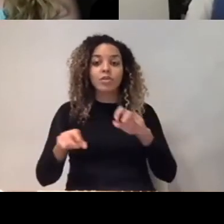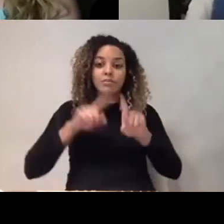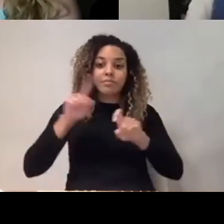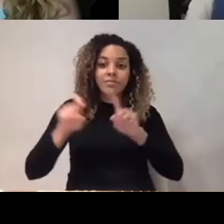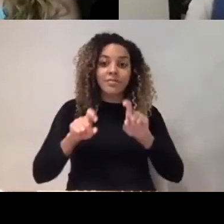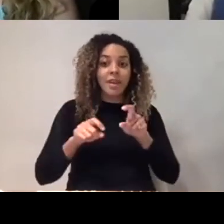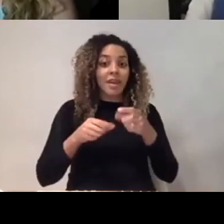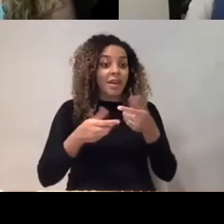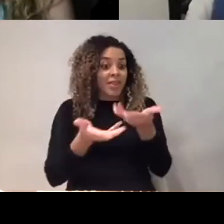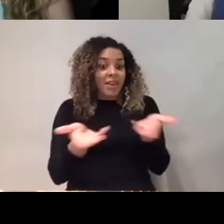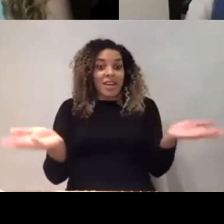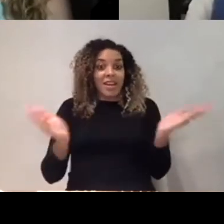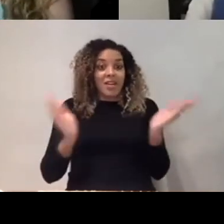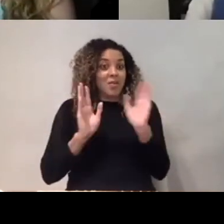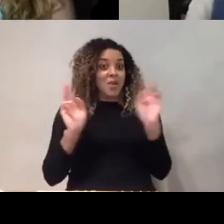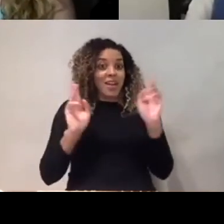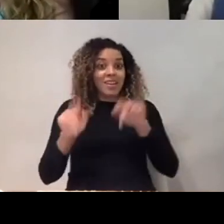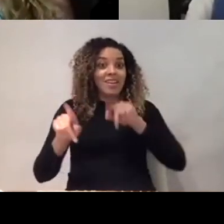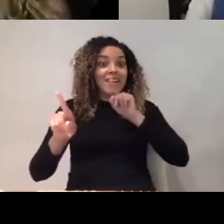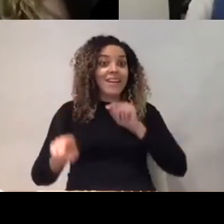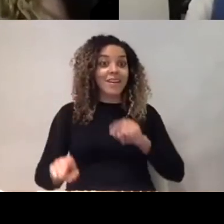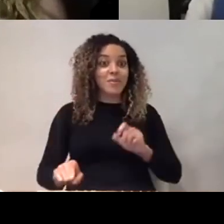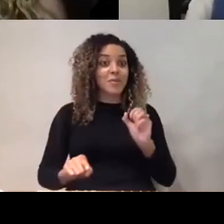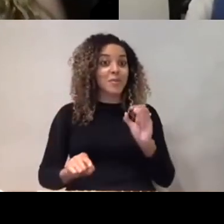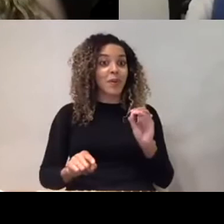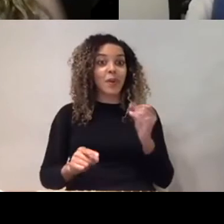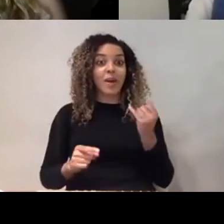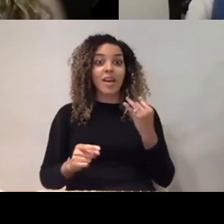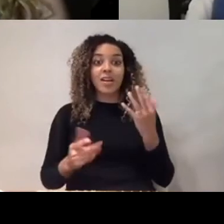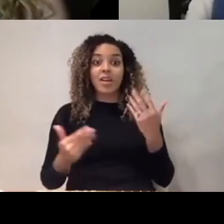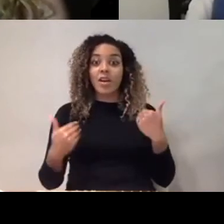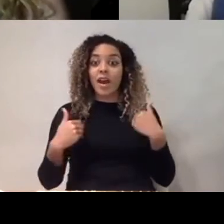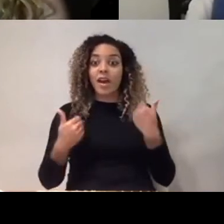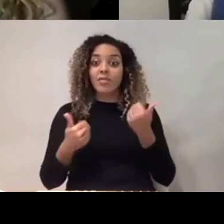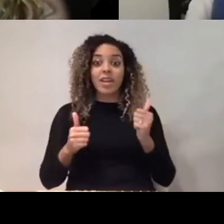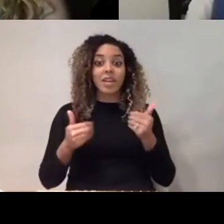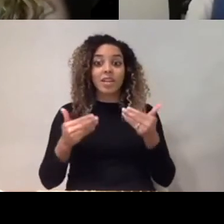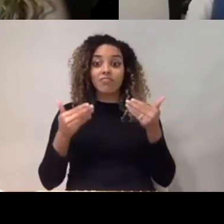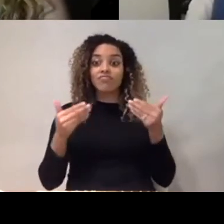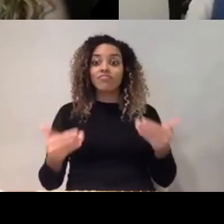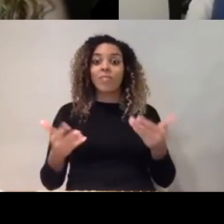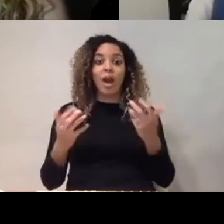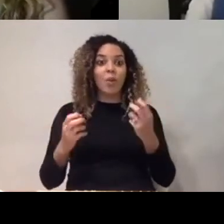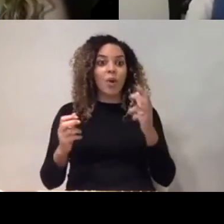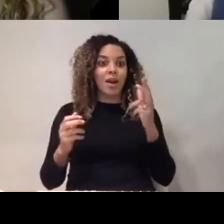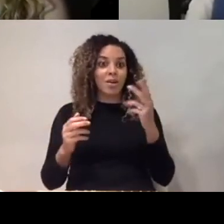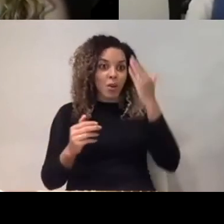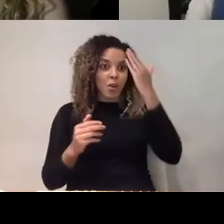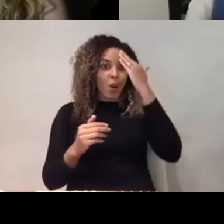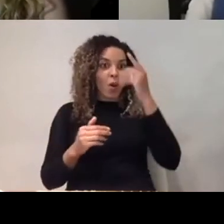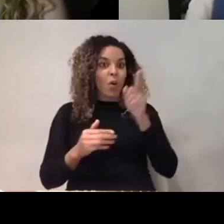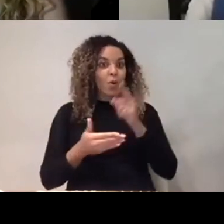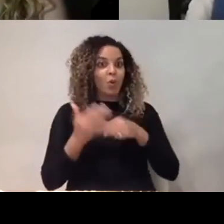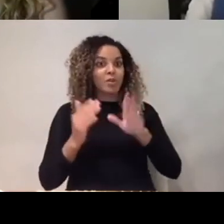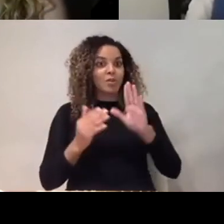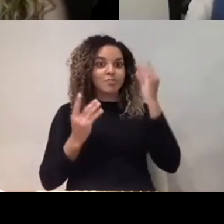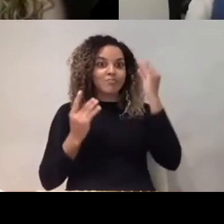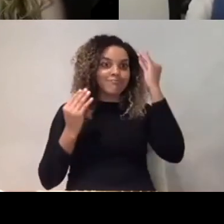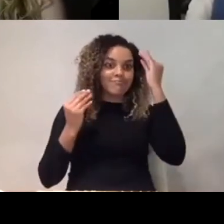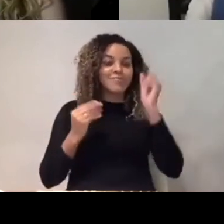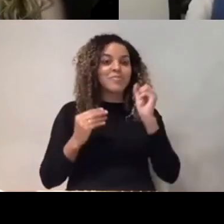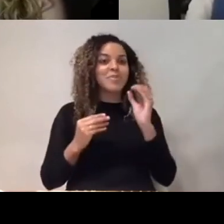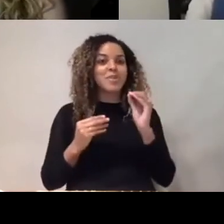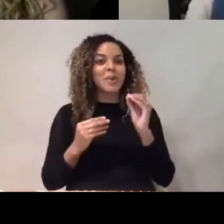here. And if you want to have any questions for them, I want to hear that and what you have. So